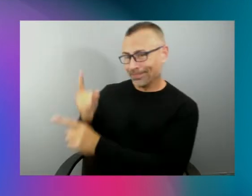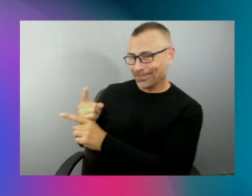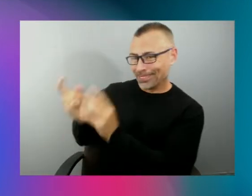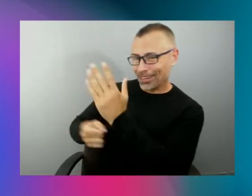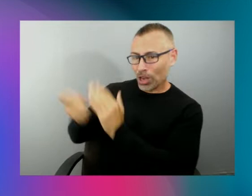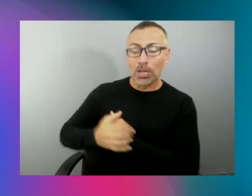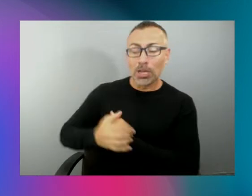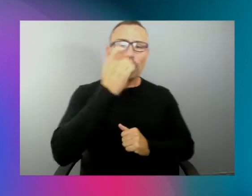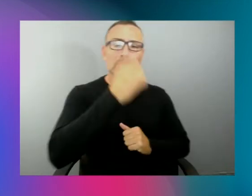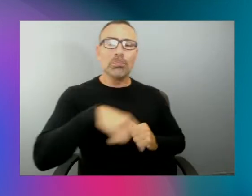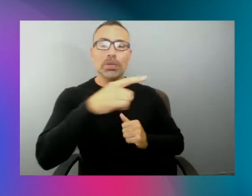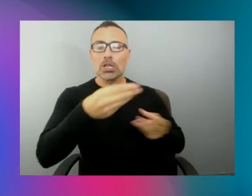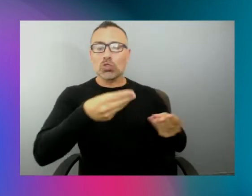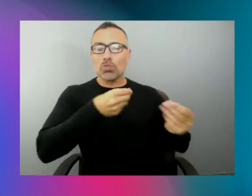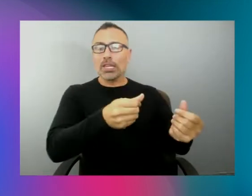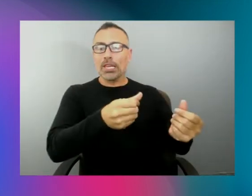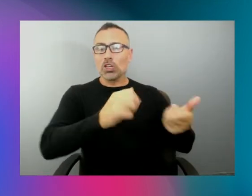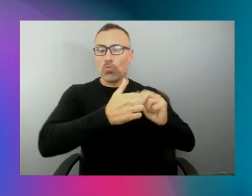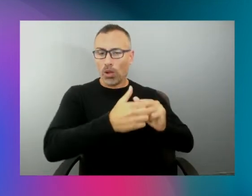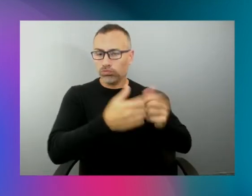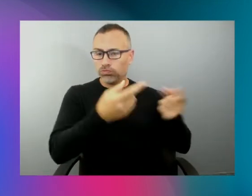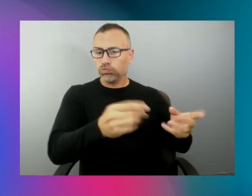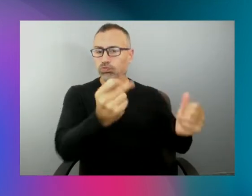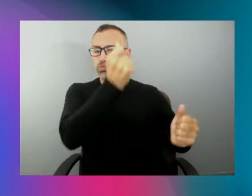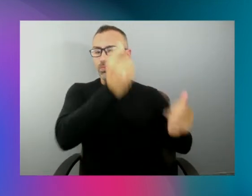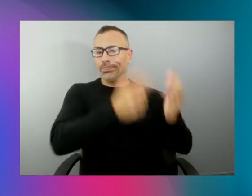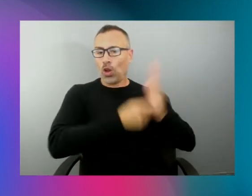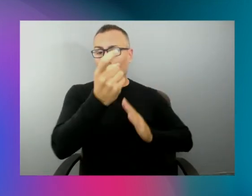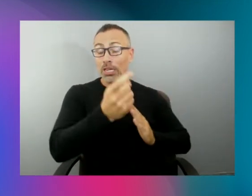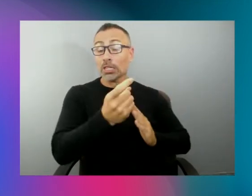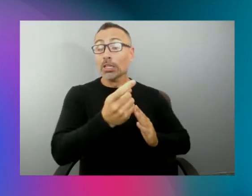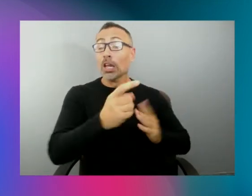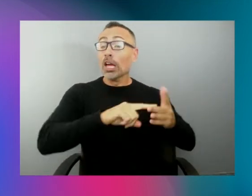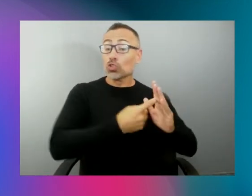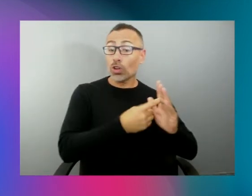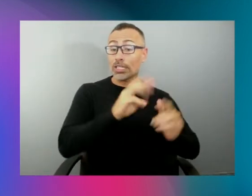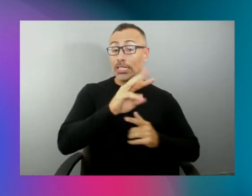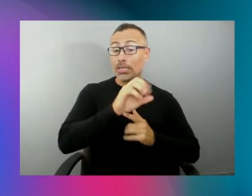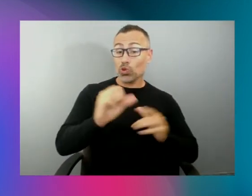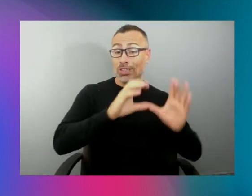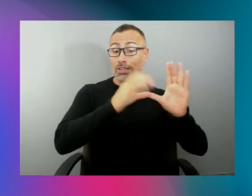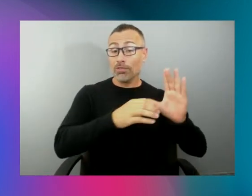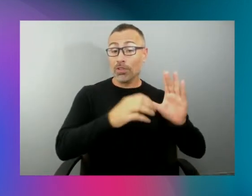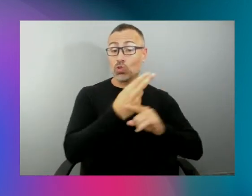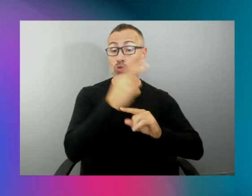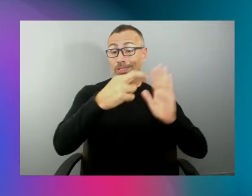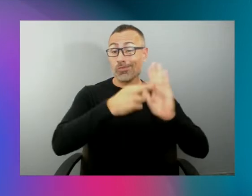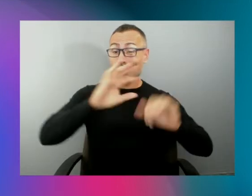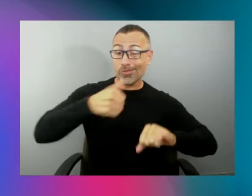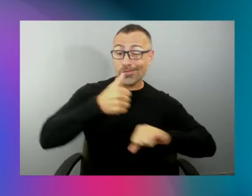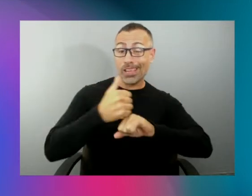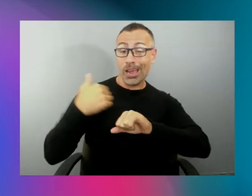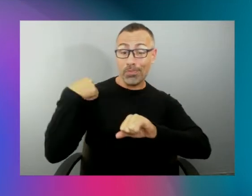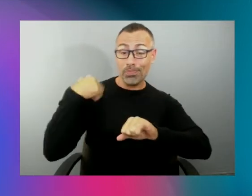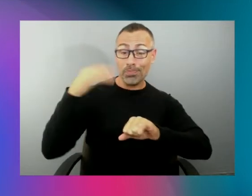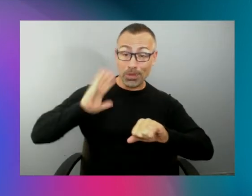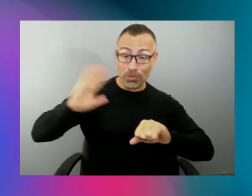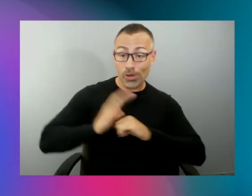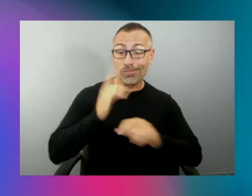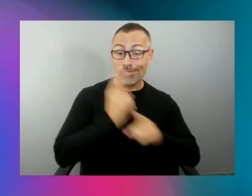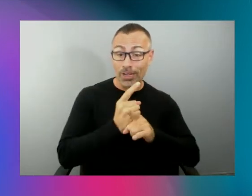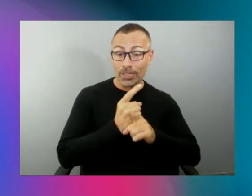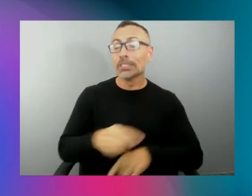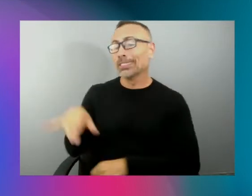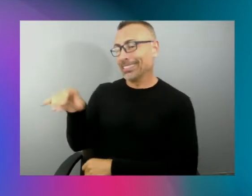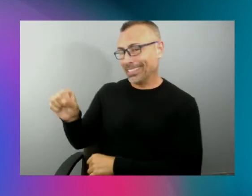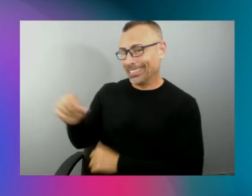remediate issues that stem from AWS Config rules that you've set up. So let's just focus on that one. There's a lot of It's a lot. I